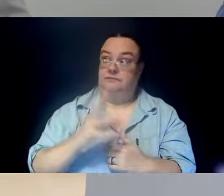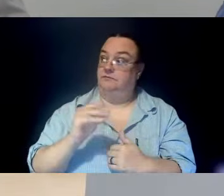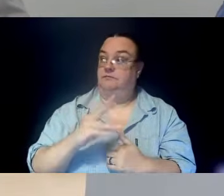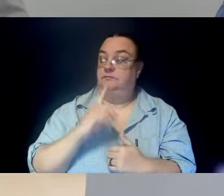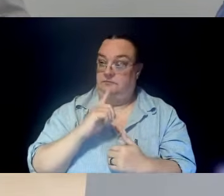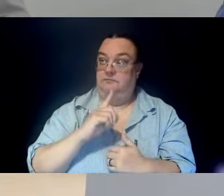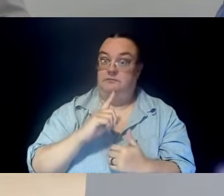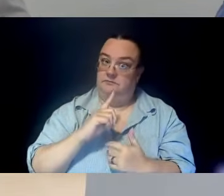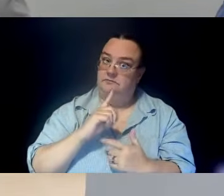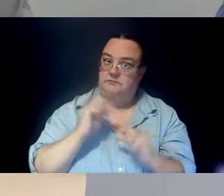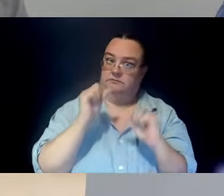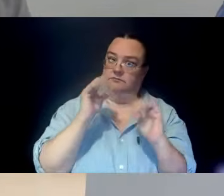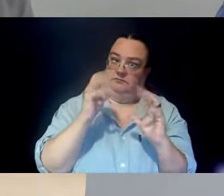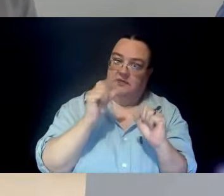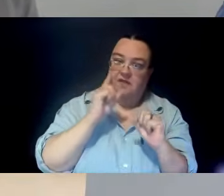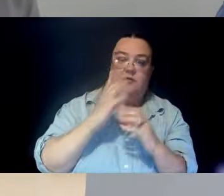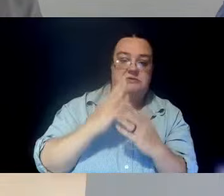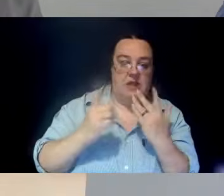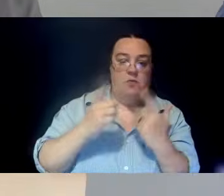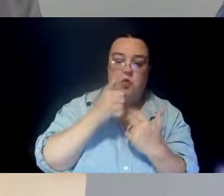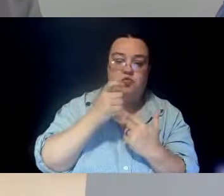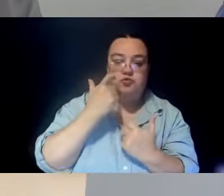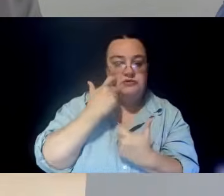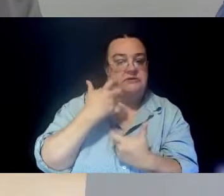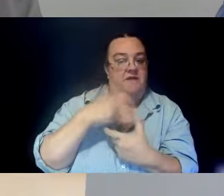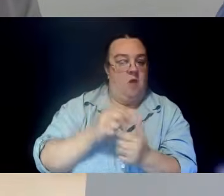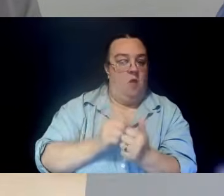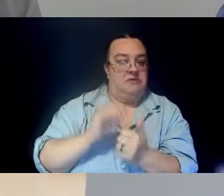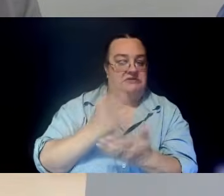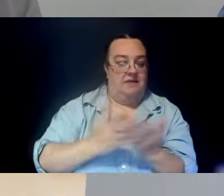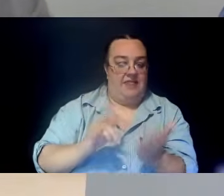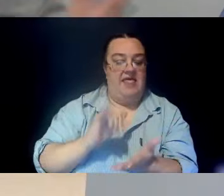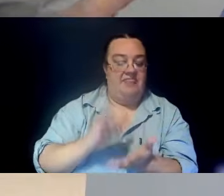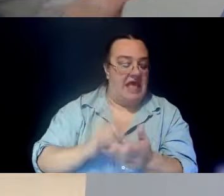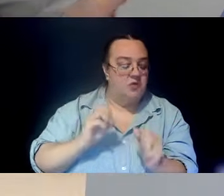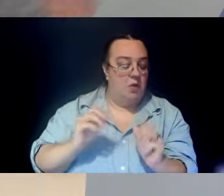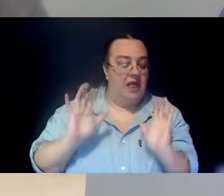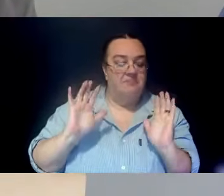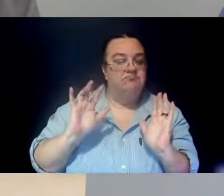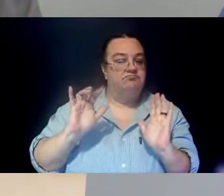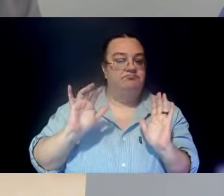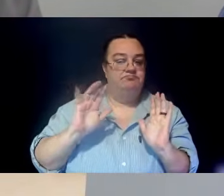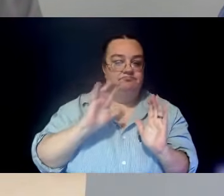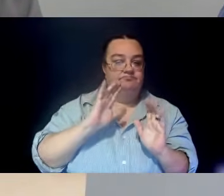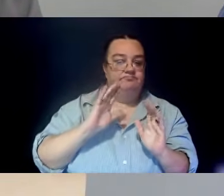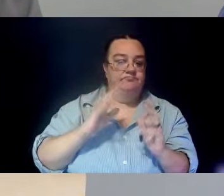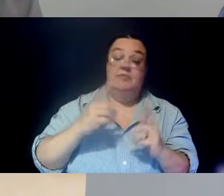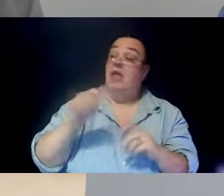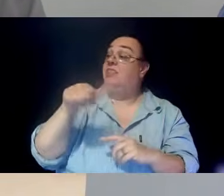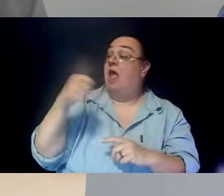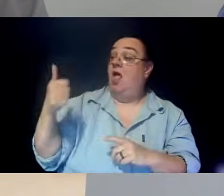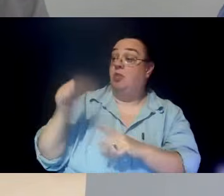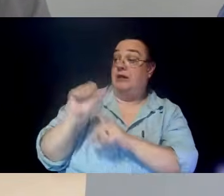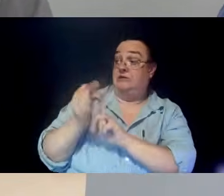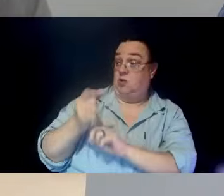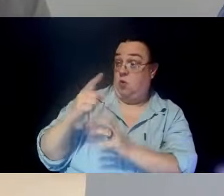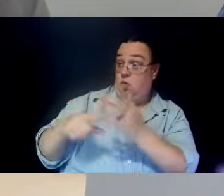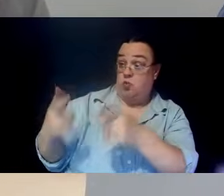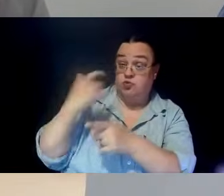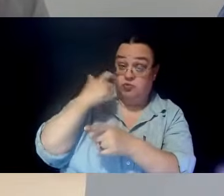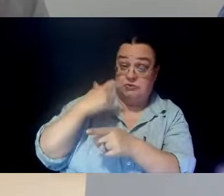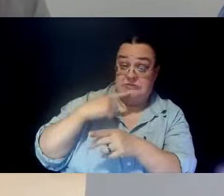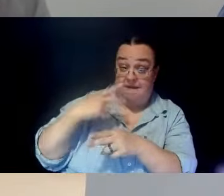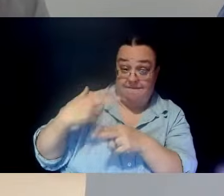for someone who just had been involved in something like that. So I'll leave that there. The other incidents you just mentioned, and that's